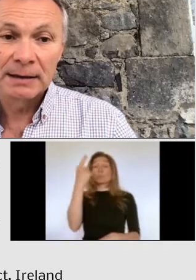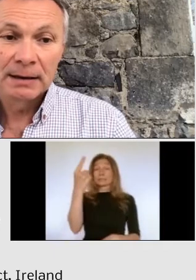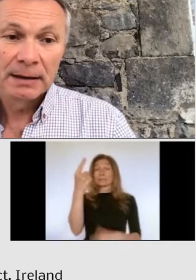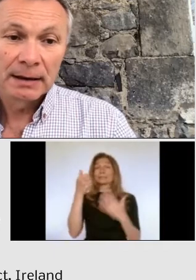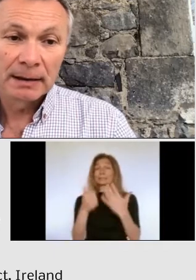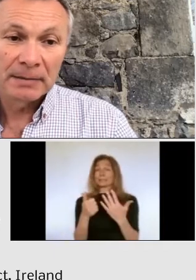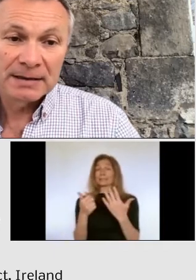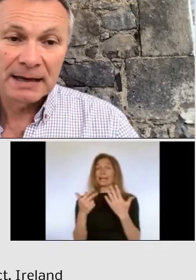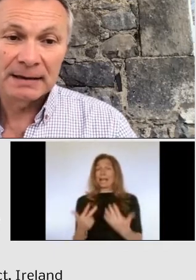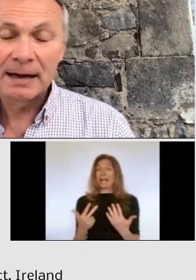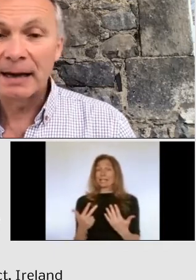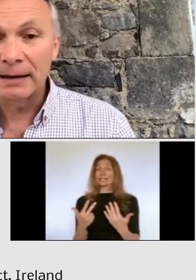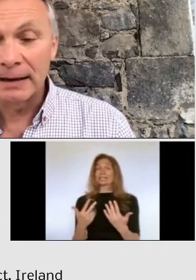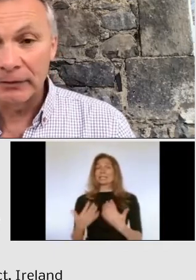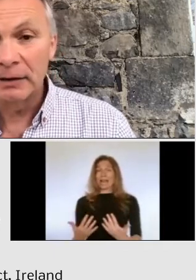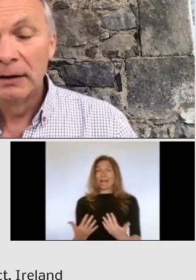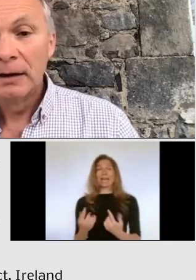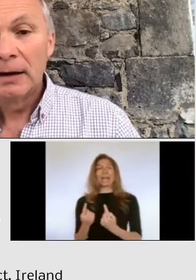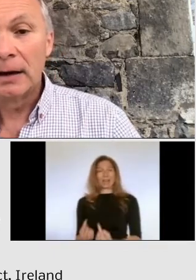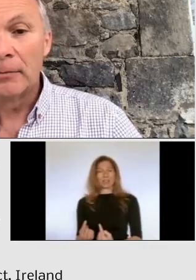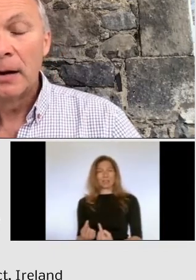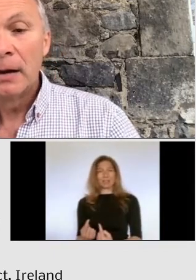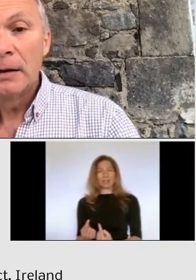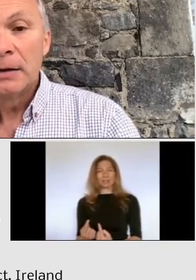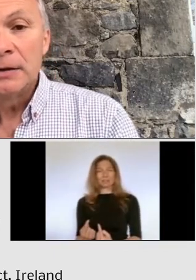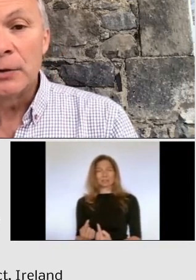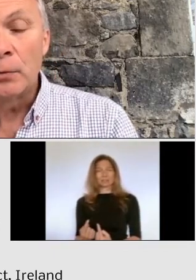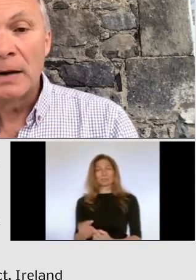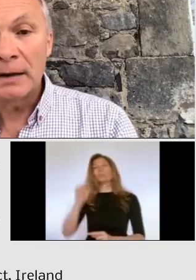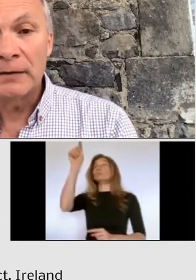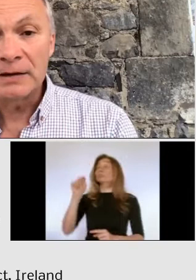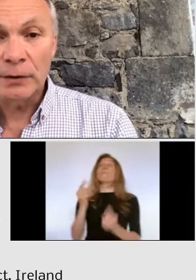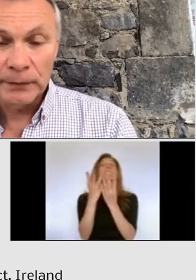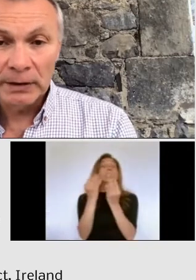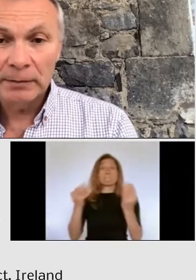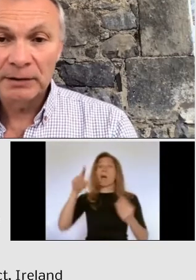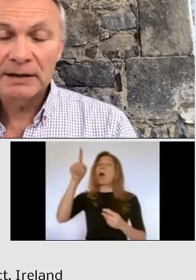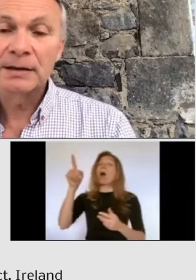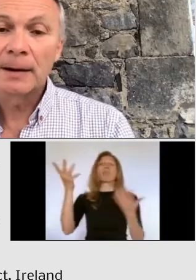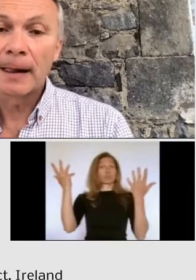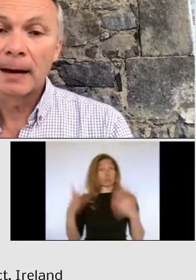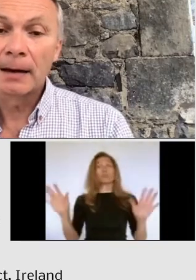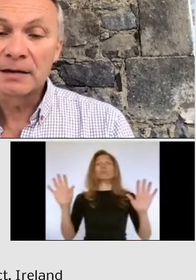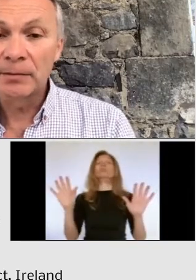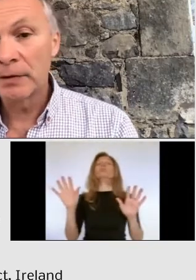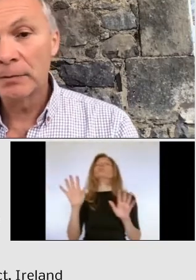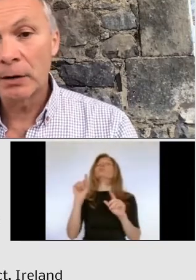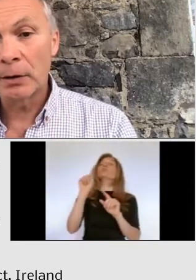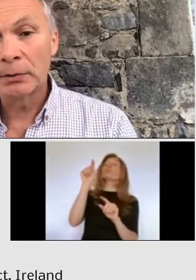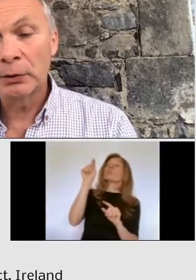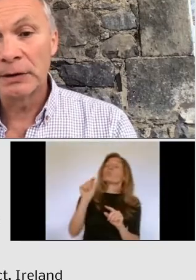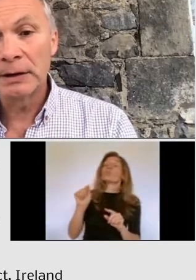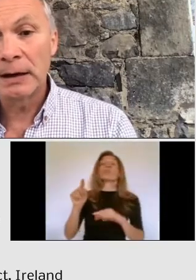8, 10, and 11. So many of these are fully complete. Some of them